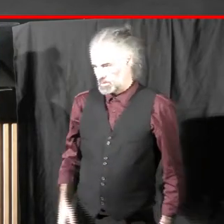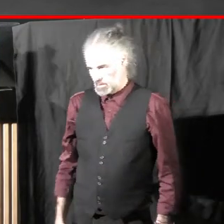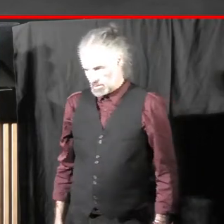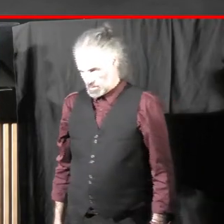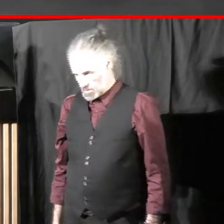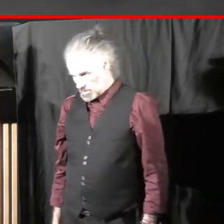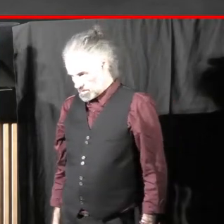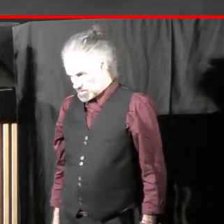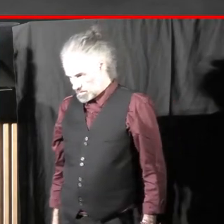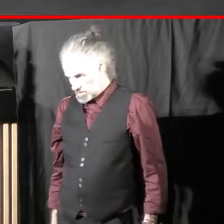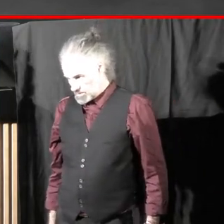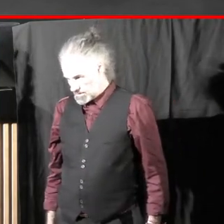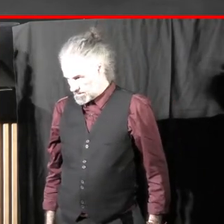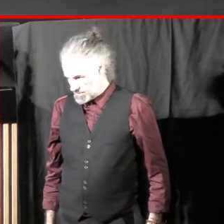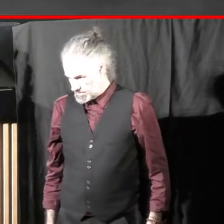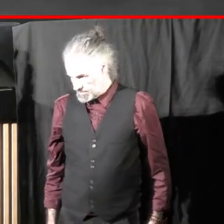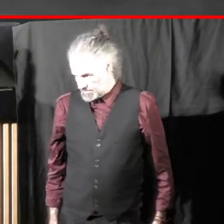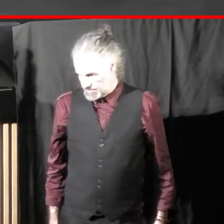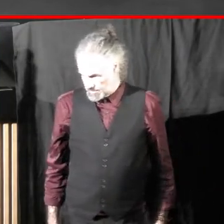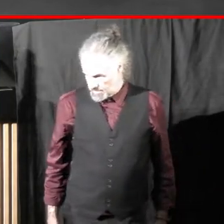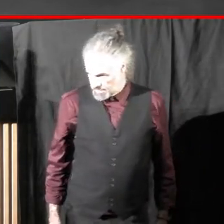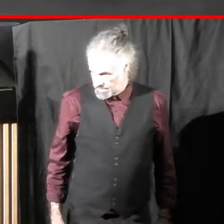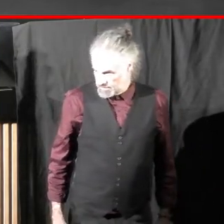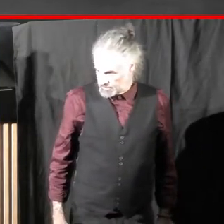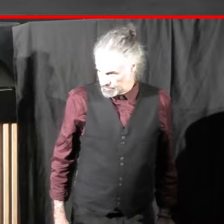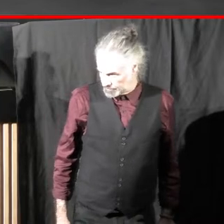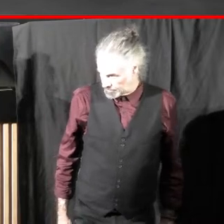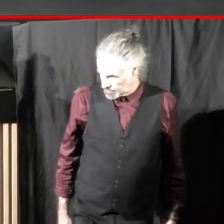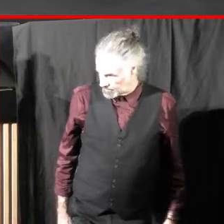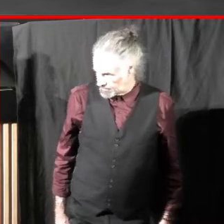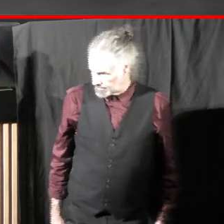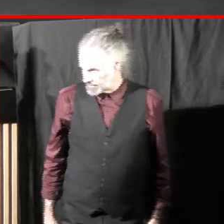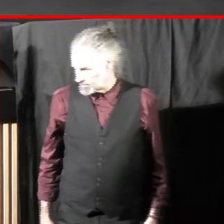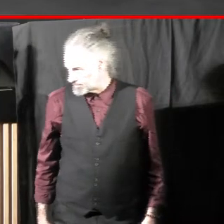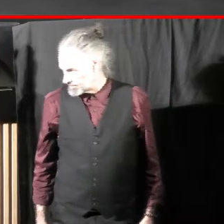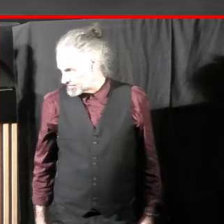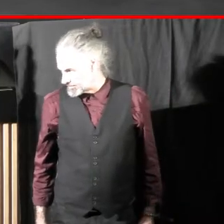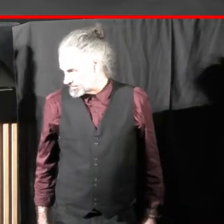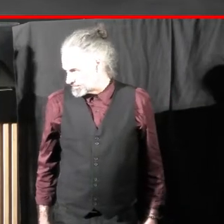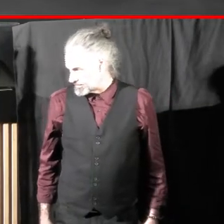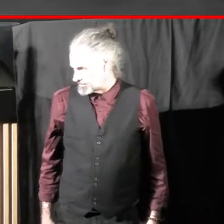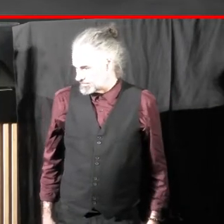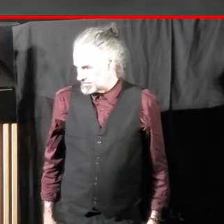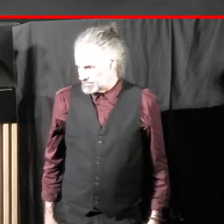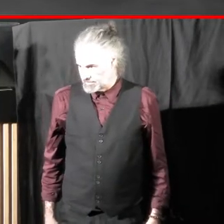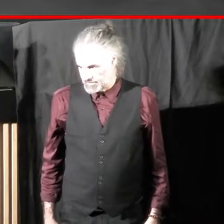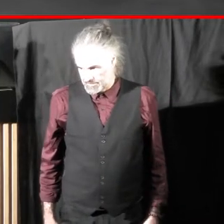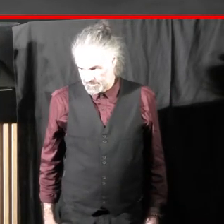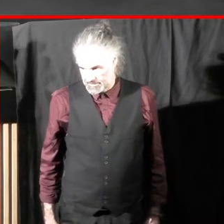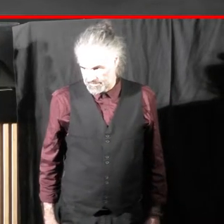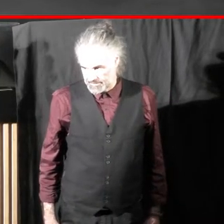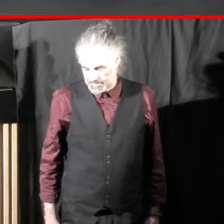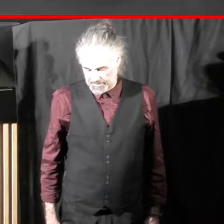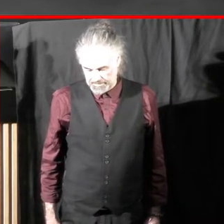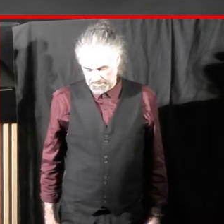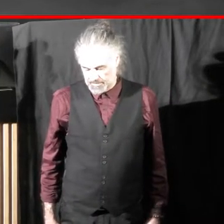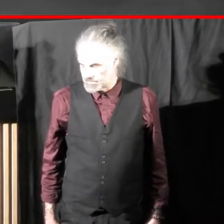Hold on, come on up, come on down.